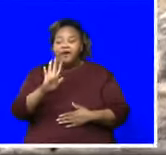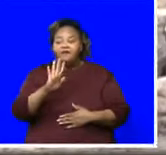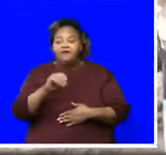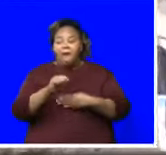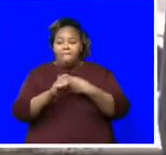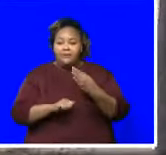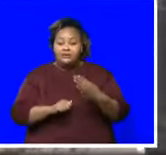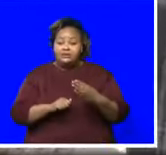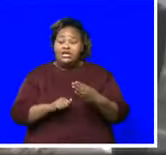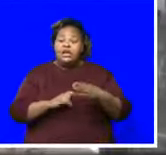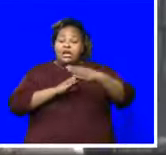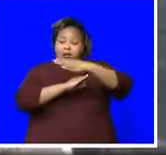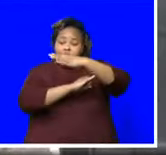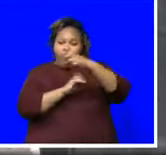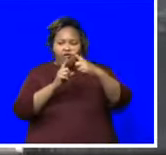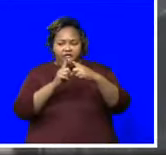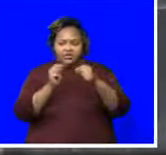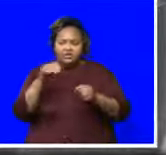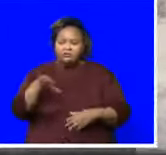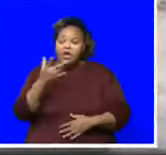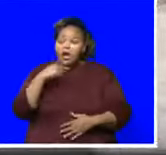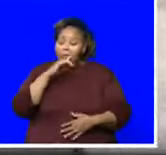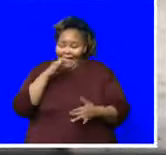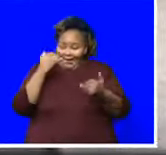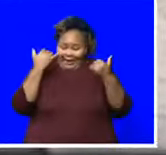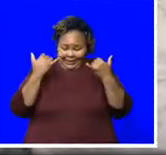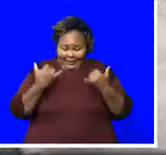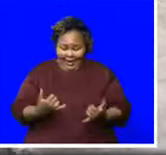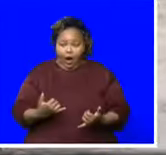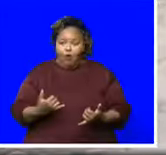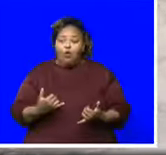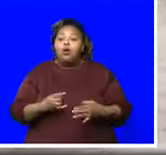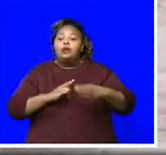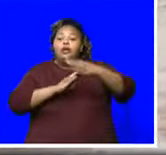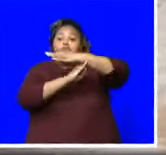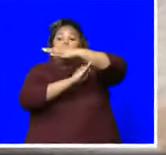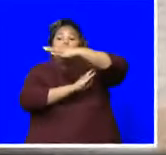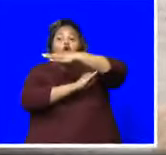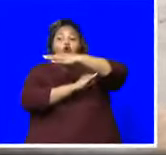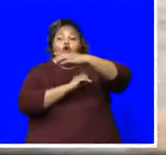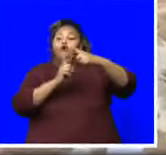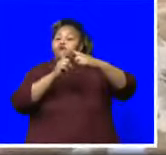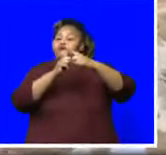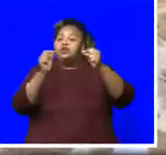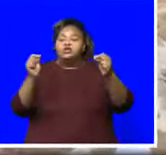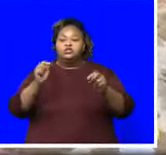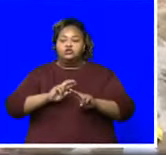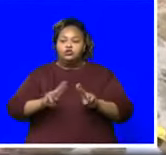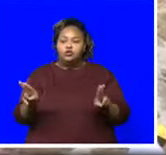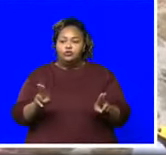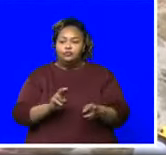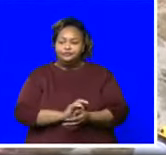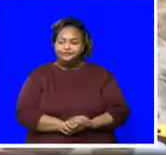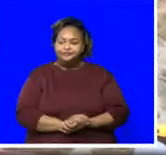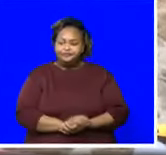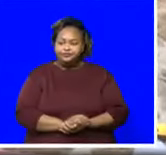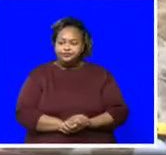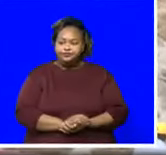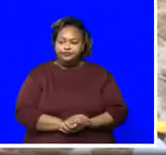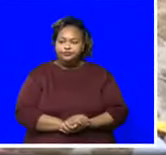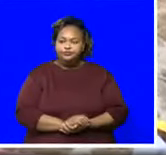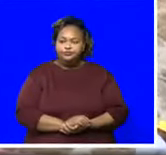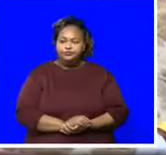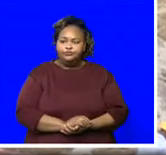lokuthembisa kokuthi leli bhuloho litawuke liphele kulesikhathi lekuvunyelwene ngaso ngoba lesiteji